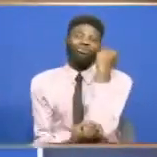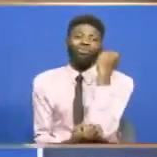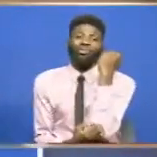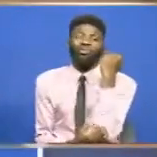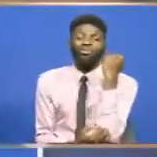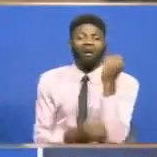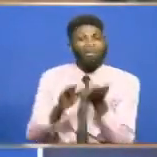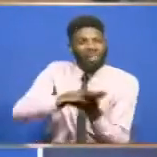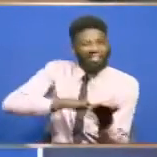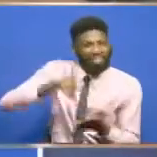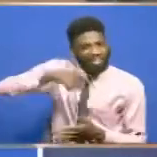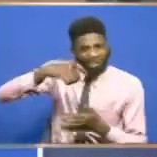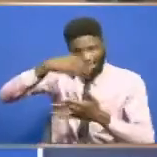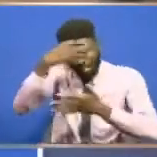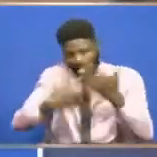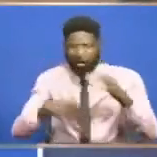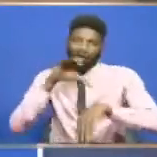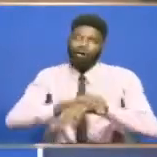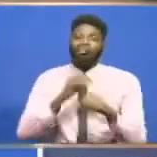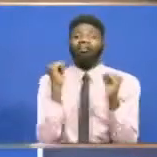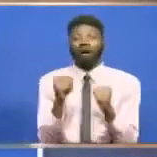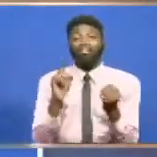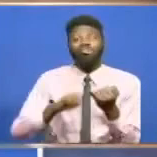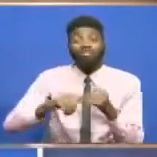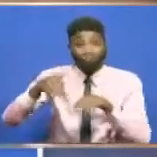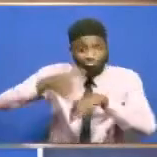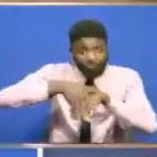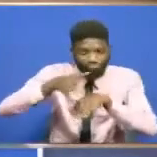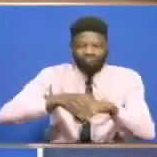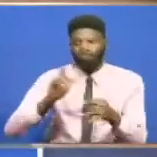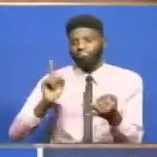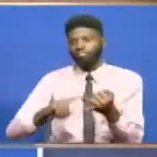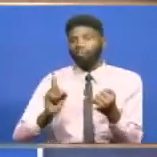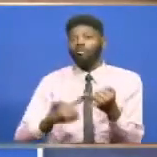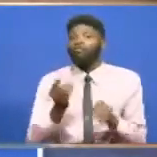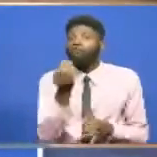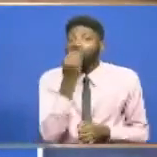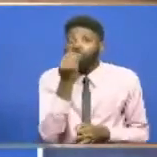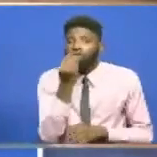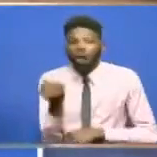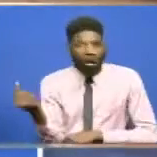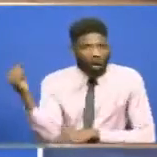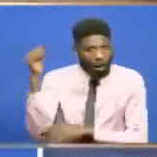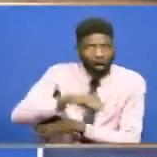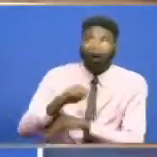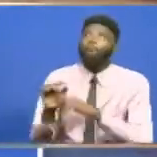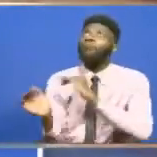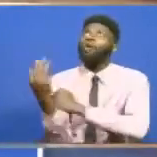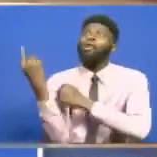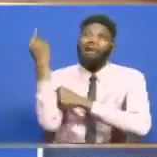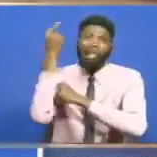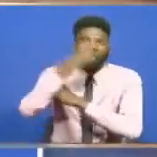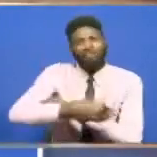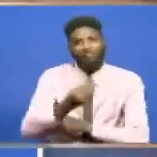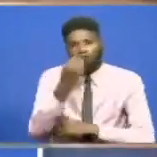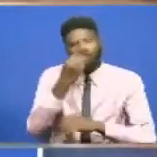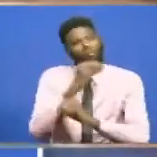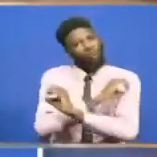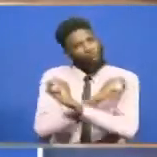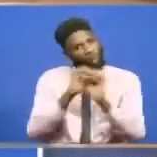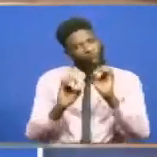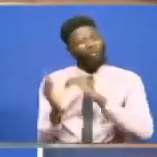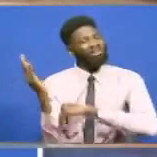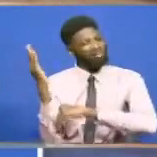ya kawaida kama vile sanitary towels, chakula, wanakuja the whole day without food kutoka asubuhi mpaka